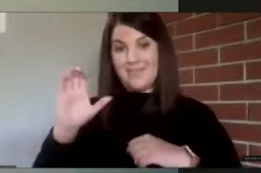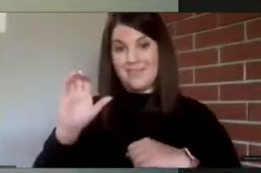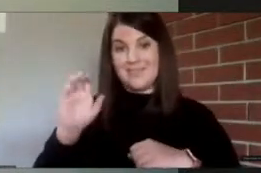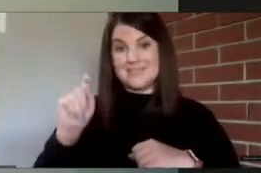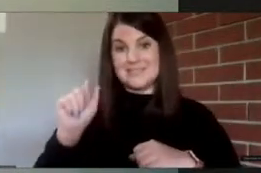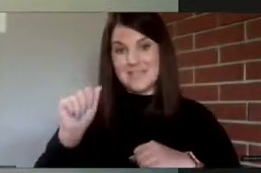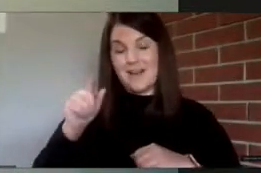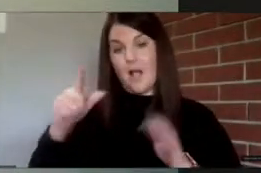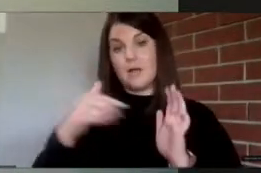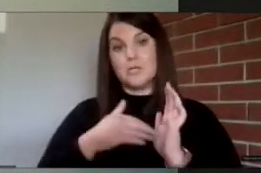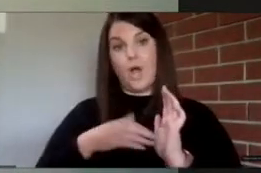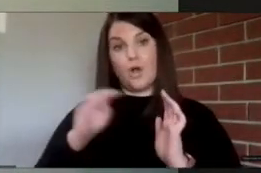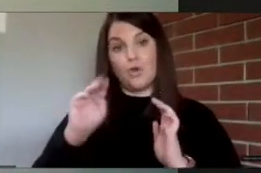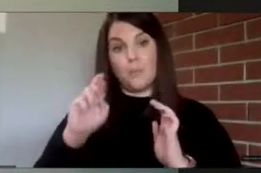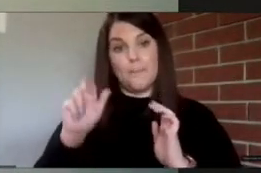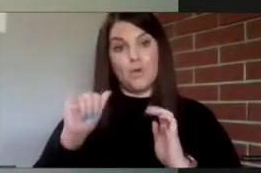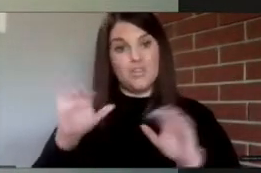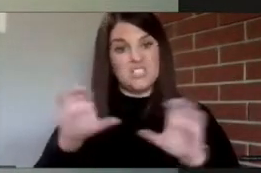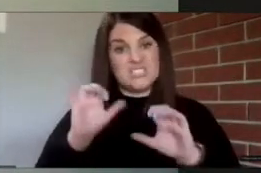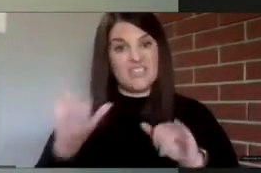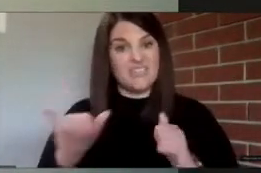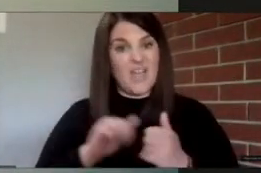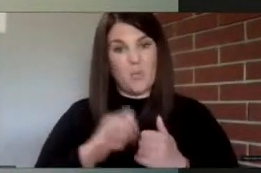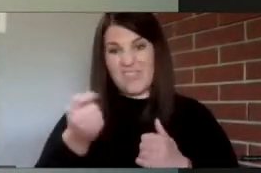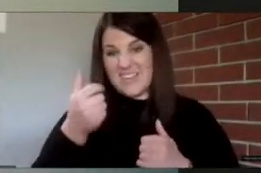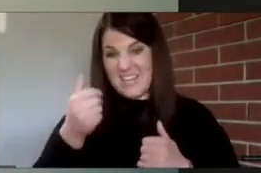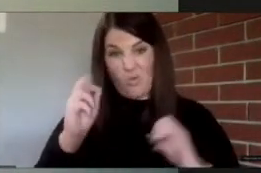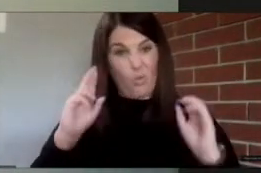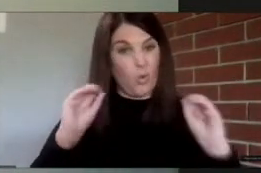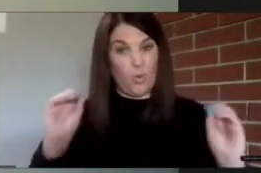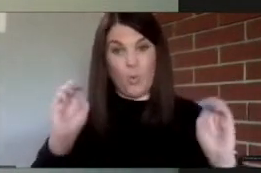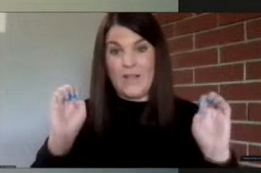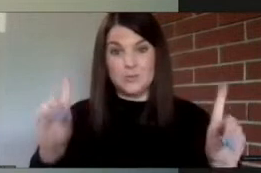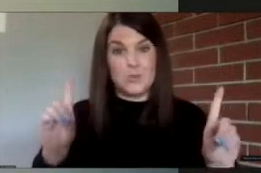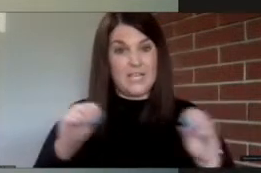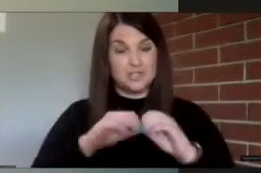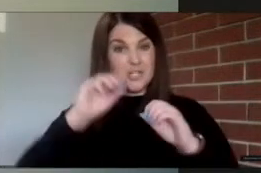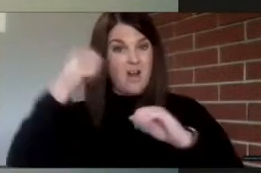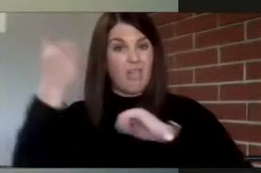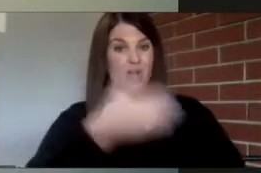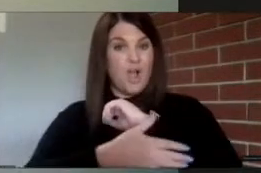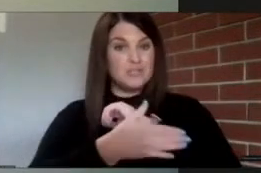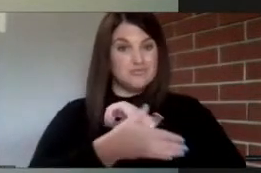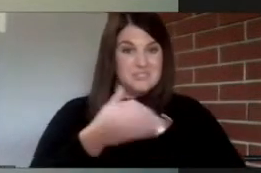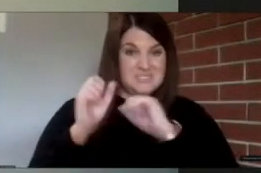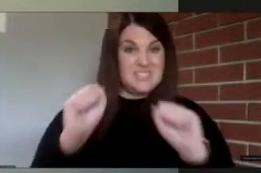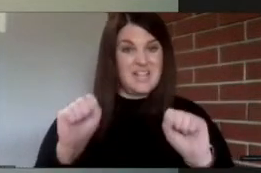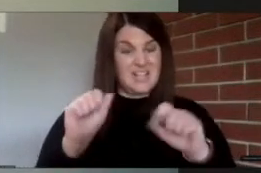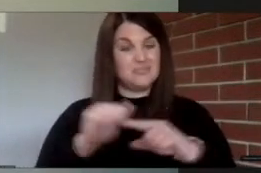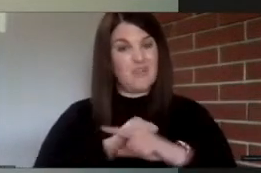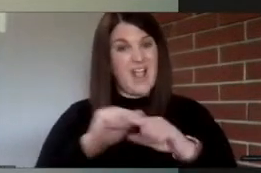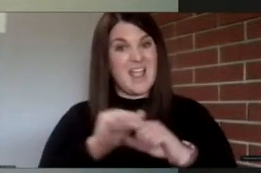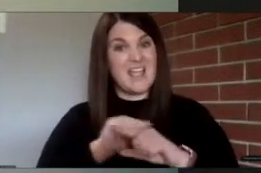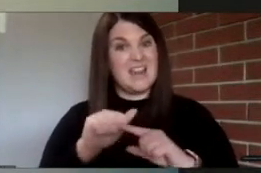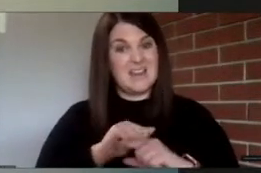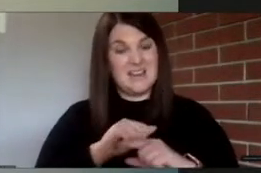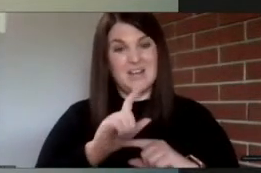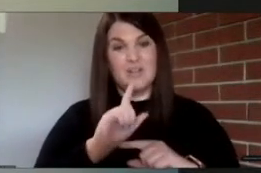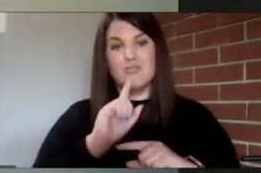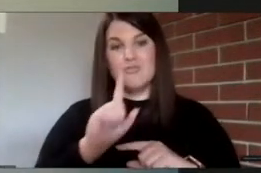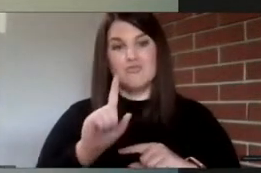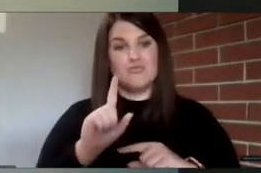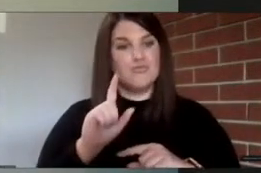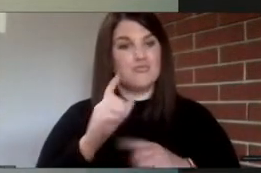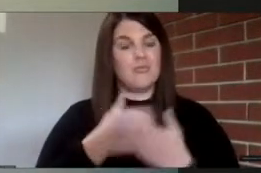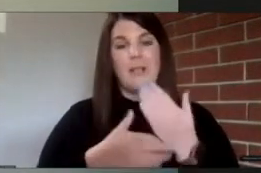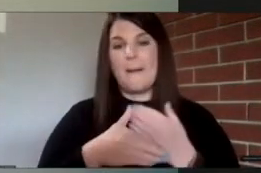Dr. Murray has done this with people with little or no education in other countries, have been able to be trained in this. And it's a manualized